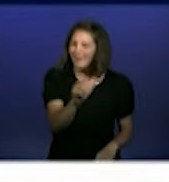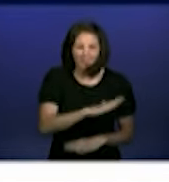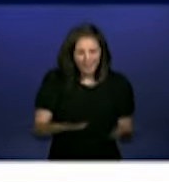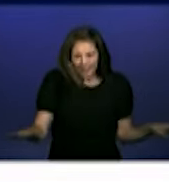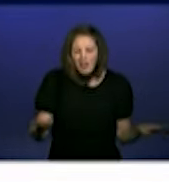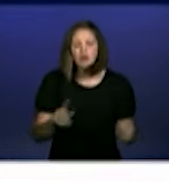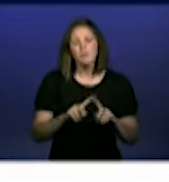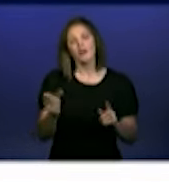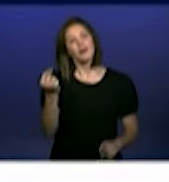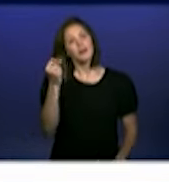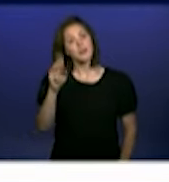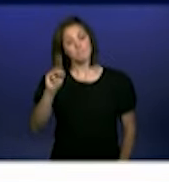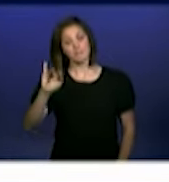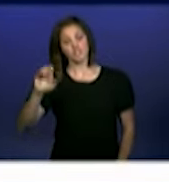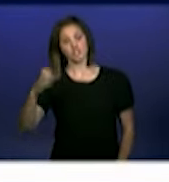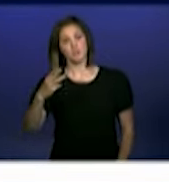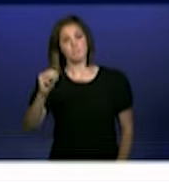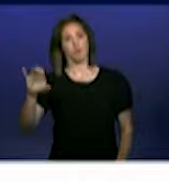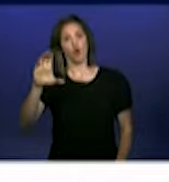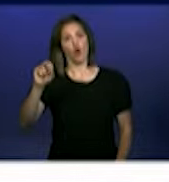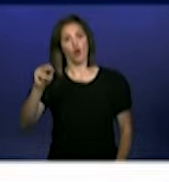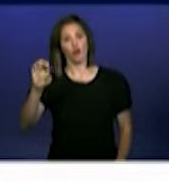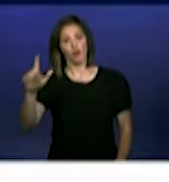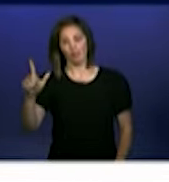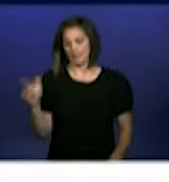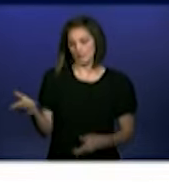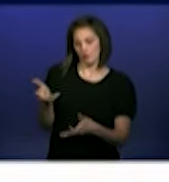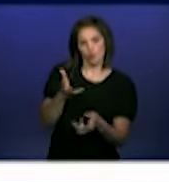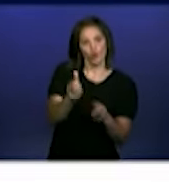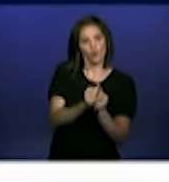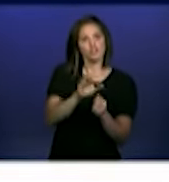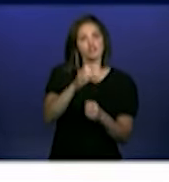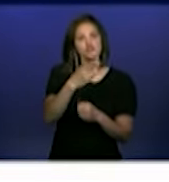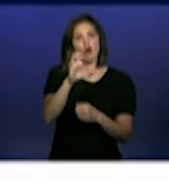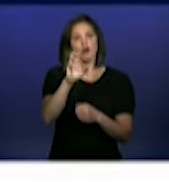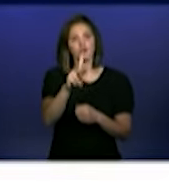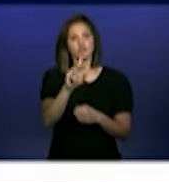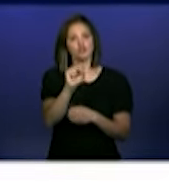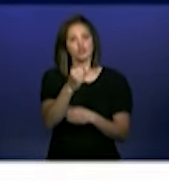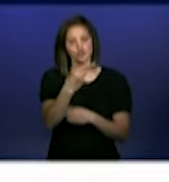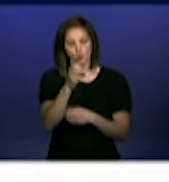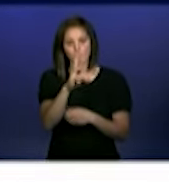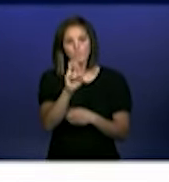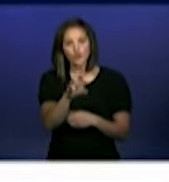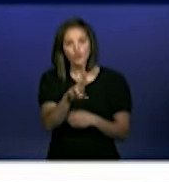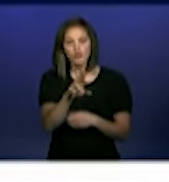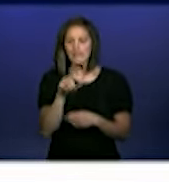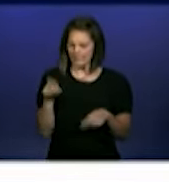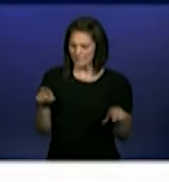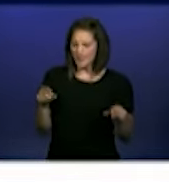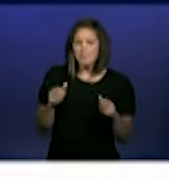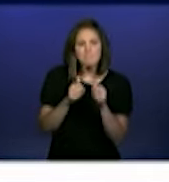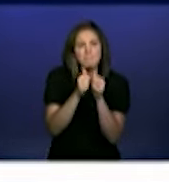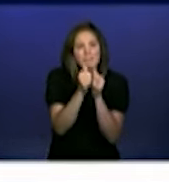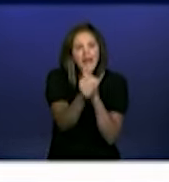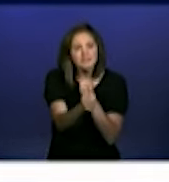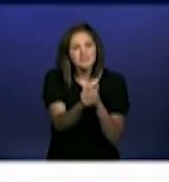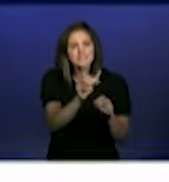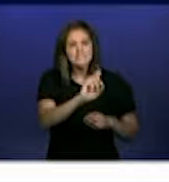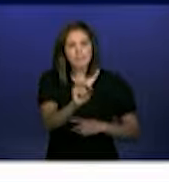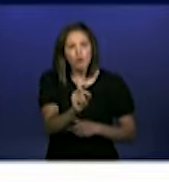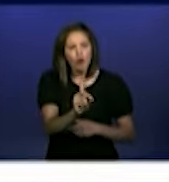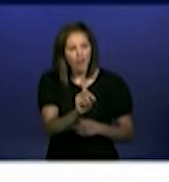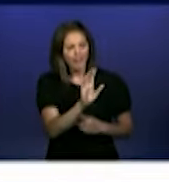as far as I can tell, when he's getting things done with Chuck Schumer, he's done a great job of passing the Democrat agenda. We need to get things done